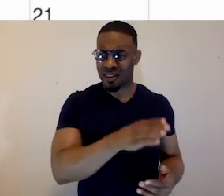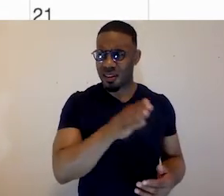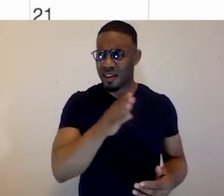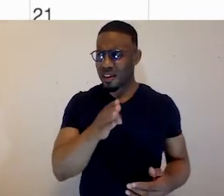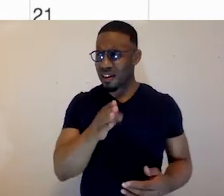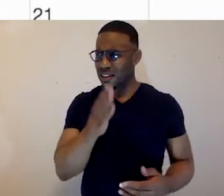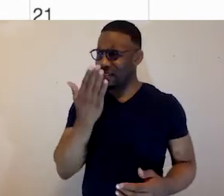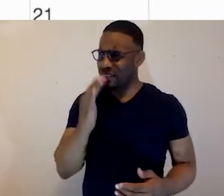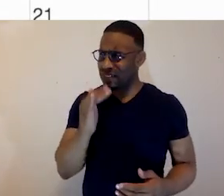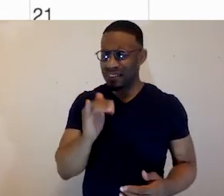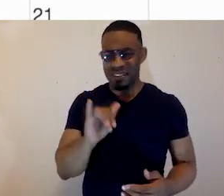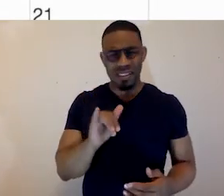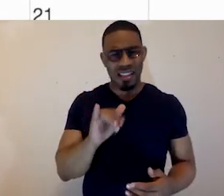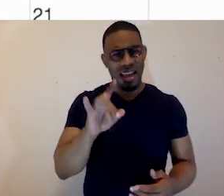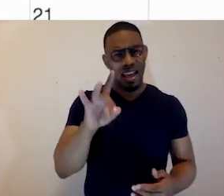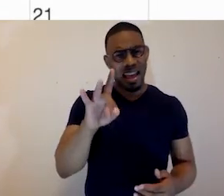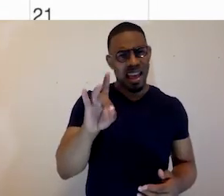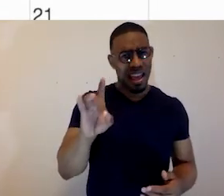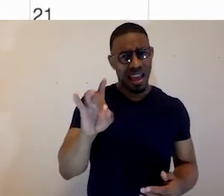it seems that